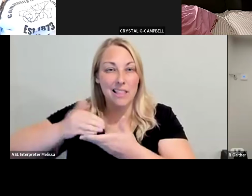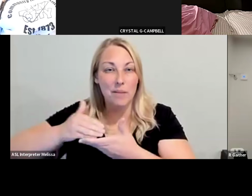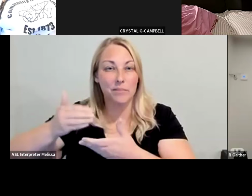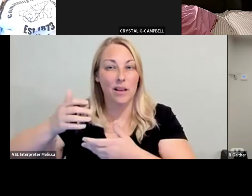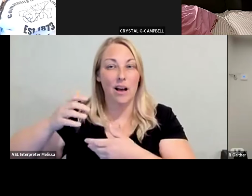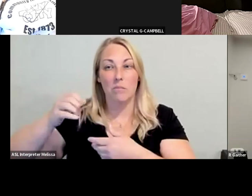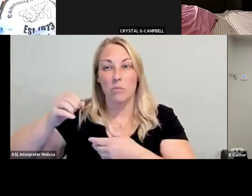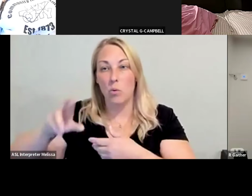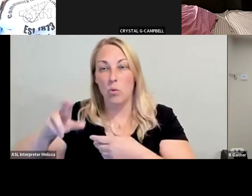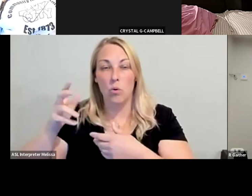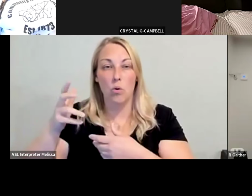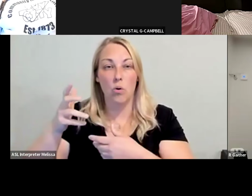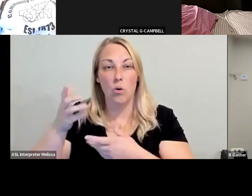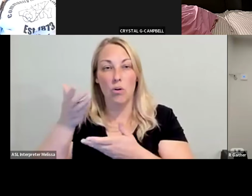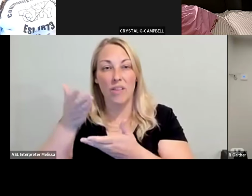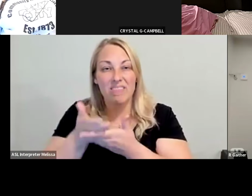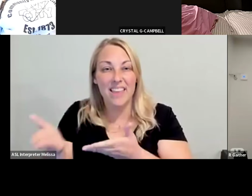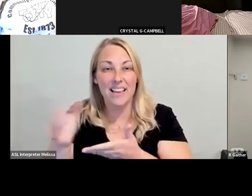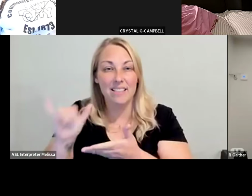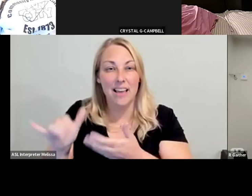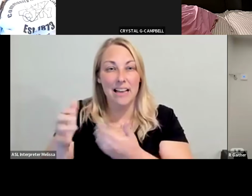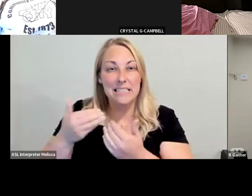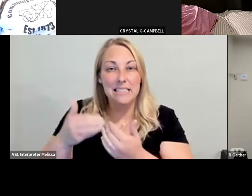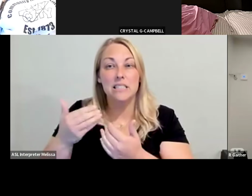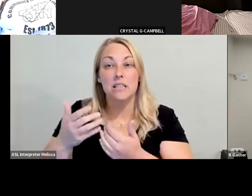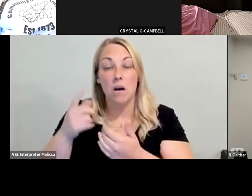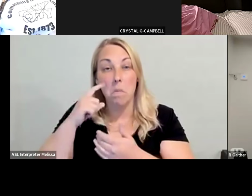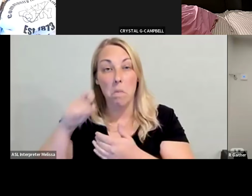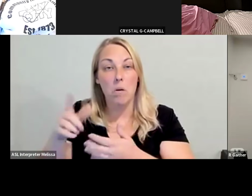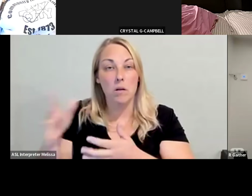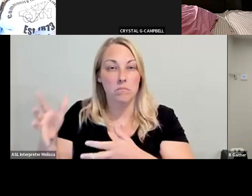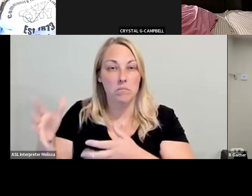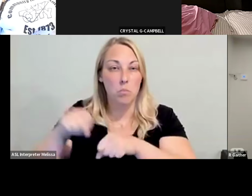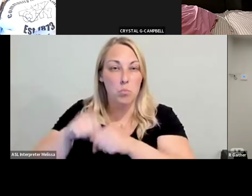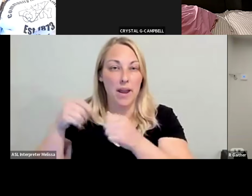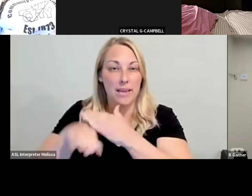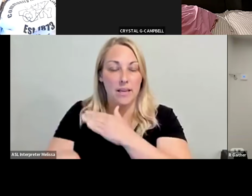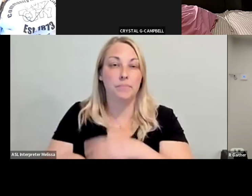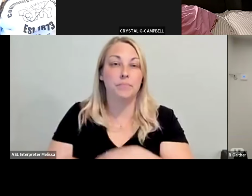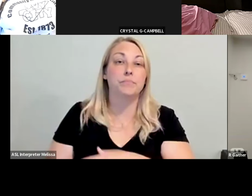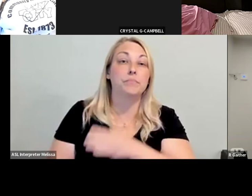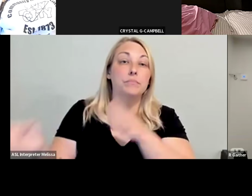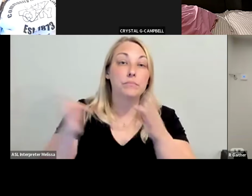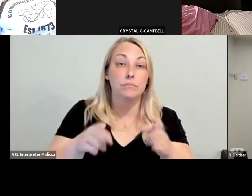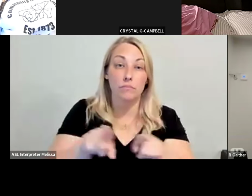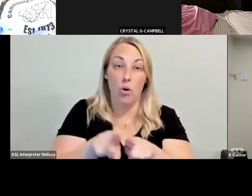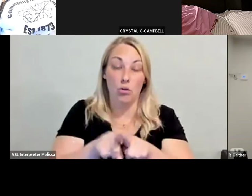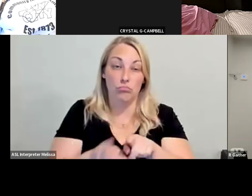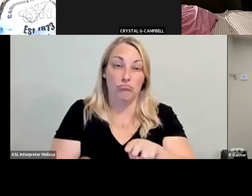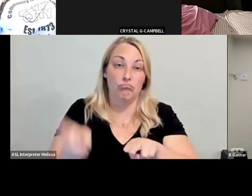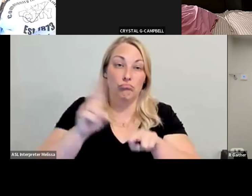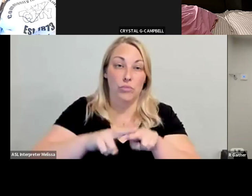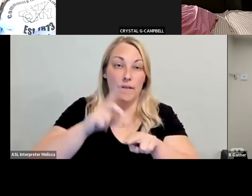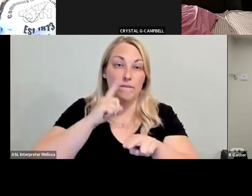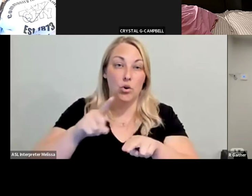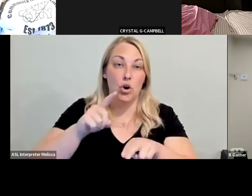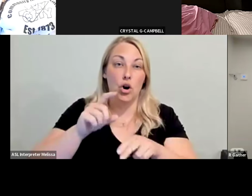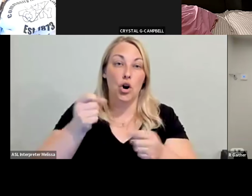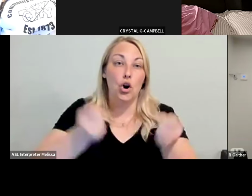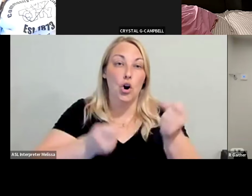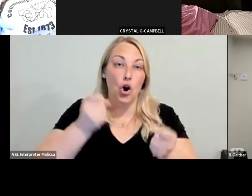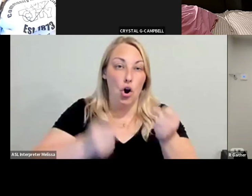peeves right now on my plate. The other thing that we've seen an uptick in is carjackings. Over the last 2 weeks, we've seen a significant